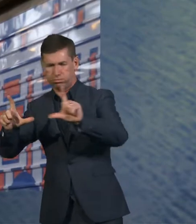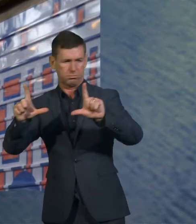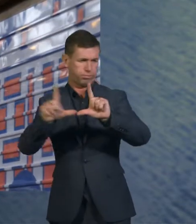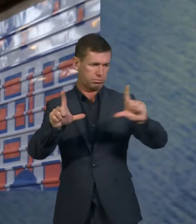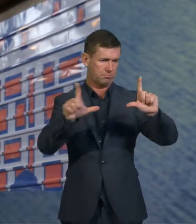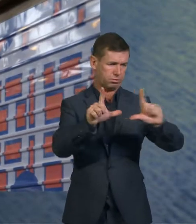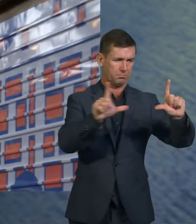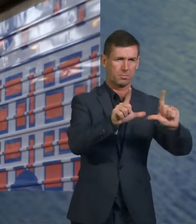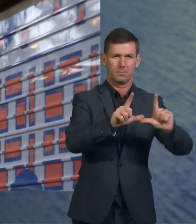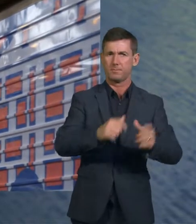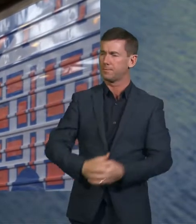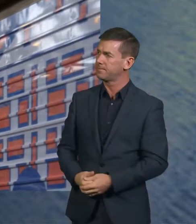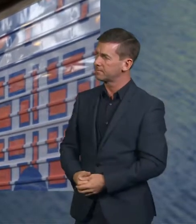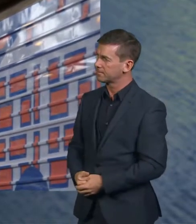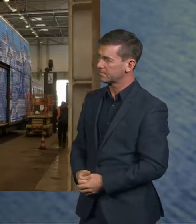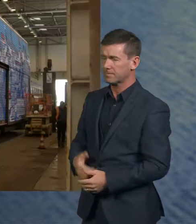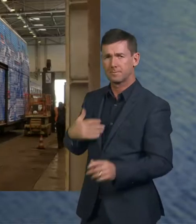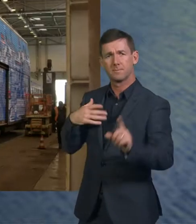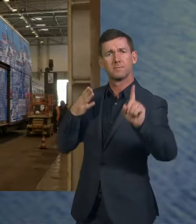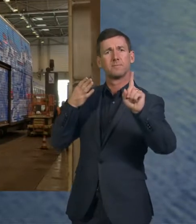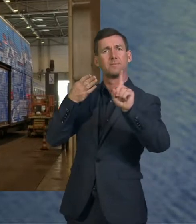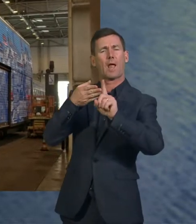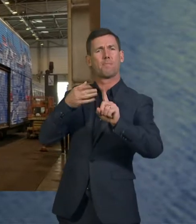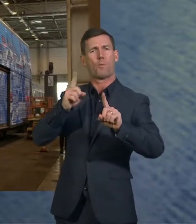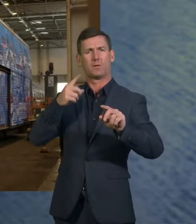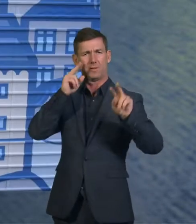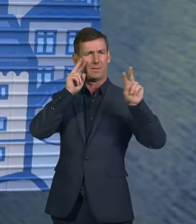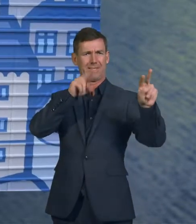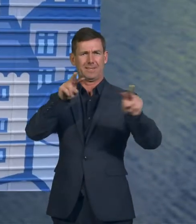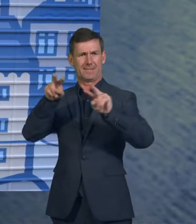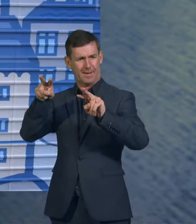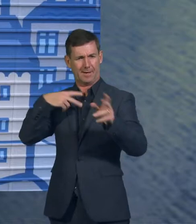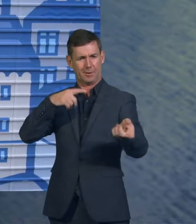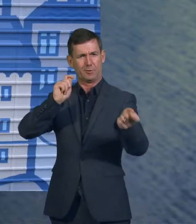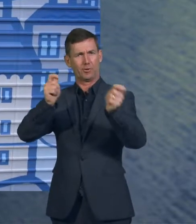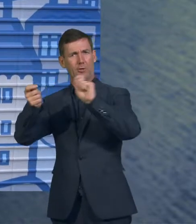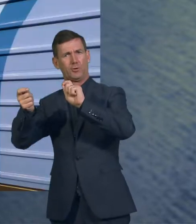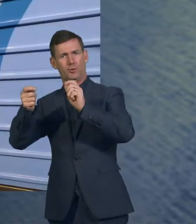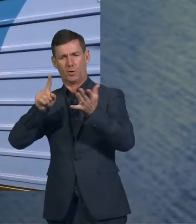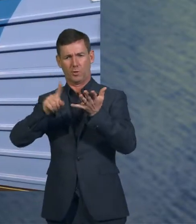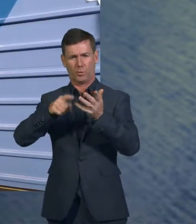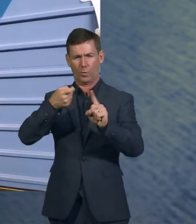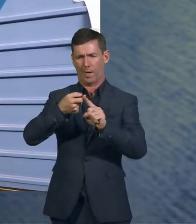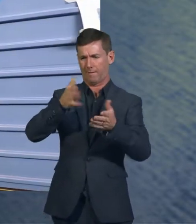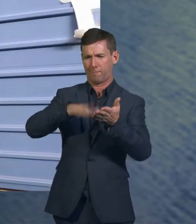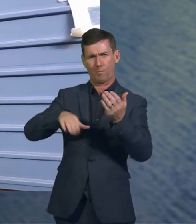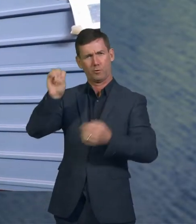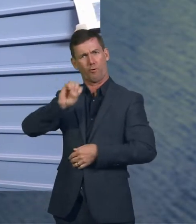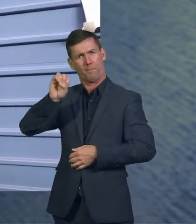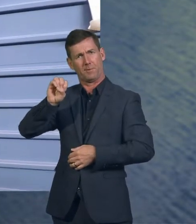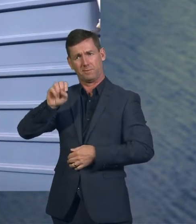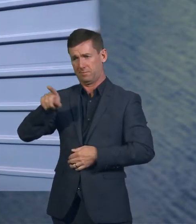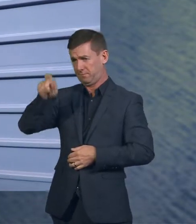the changing landmarks as you travel from the UK to continental Europe. It was designed by an A-level student in Kent as part